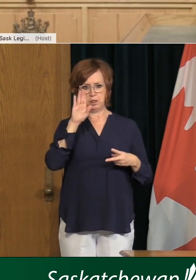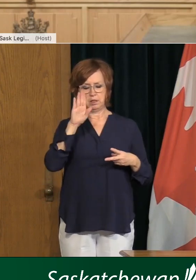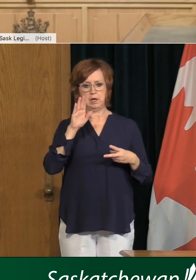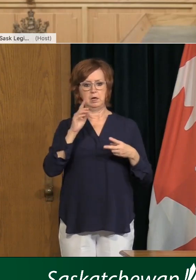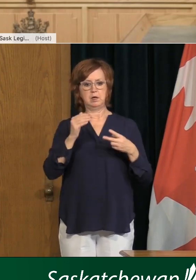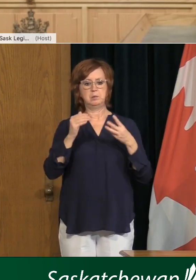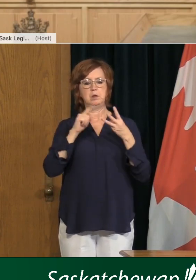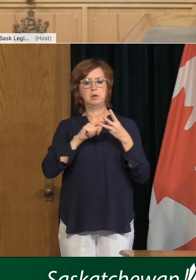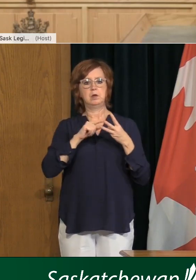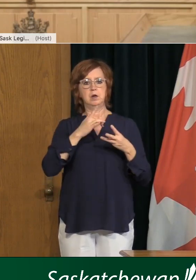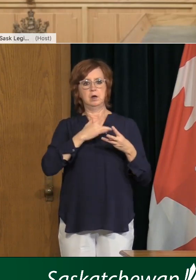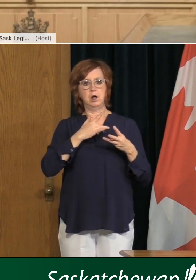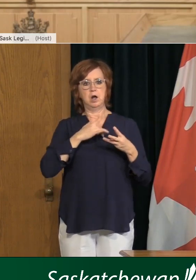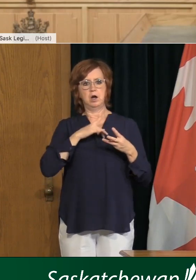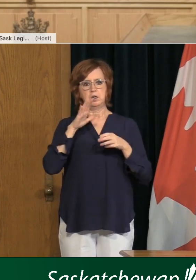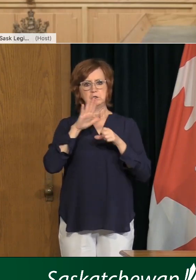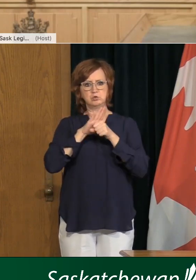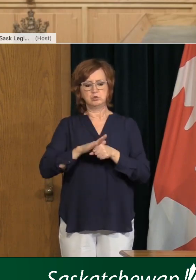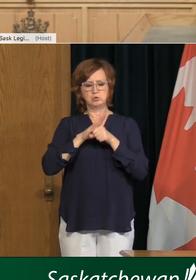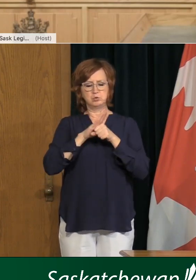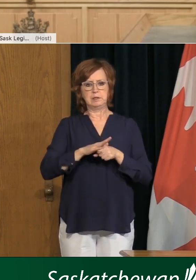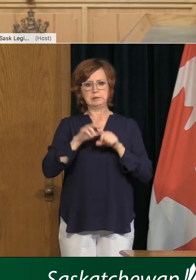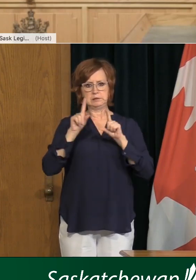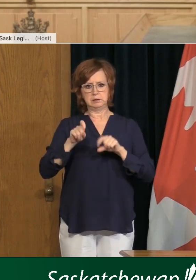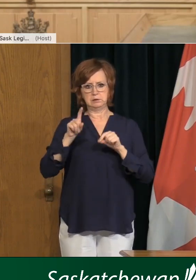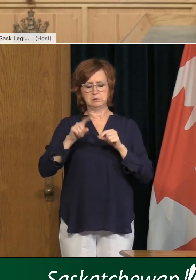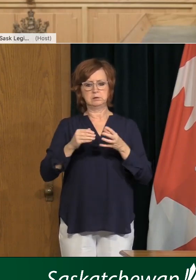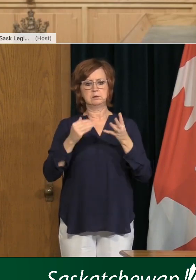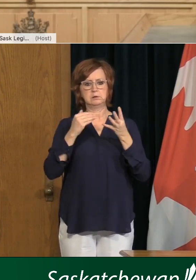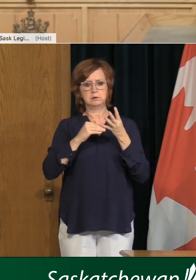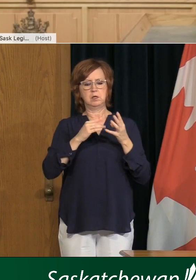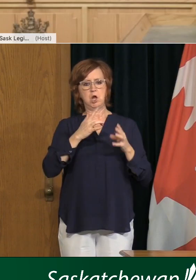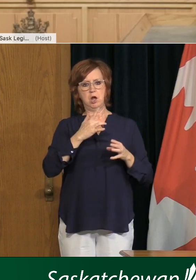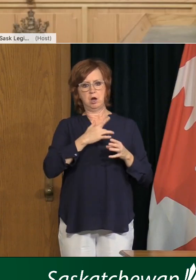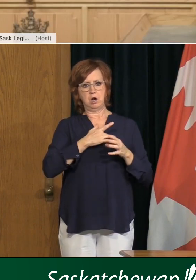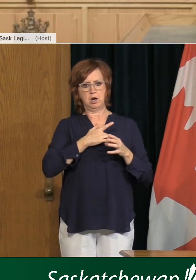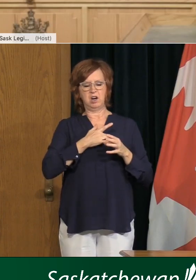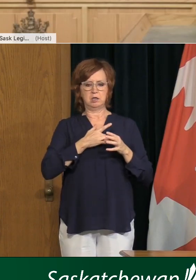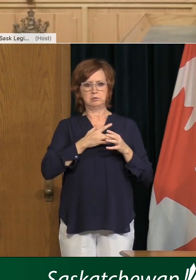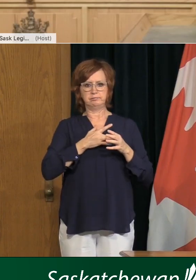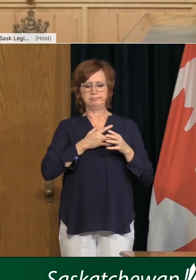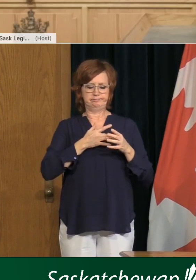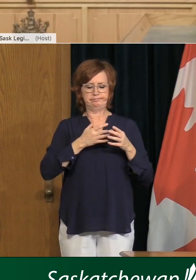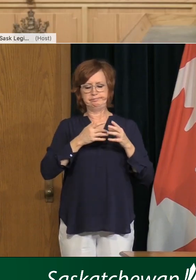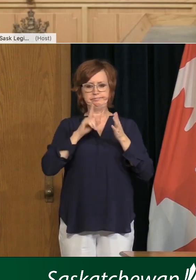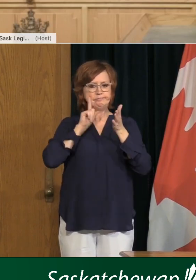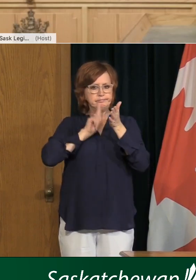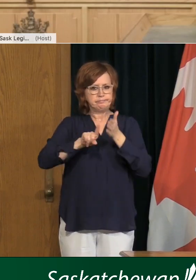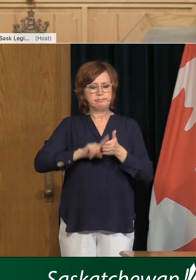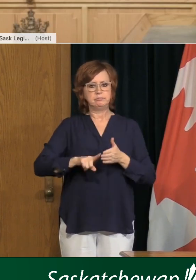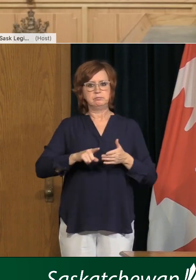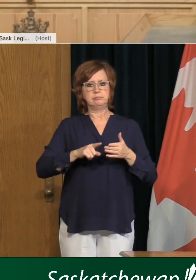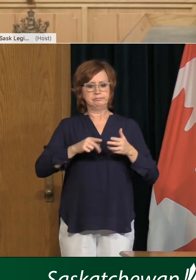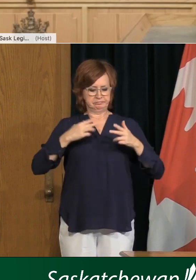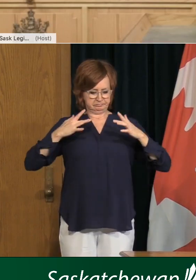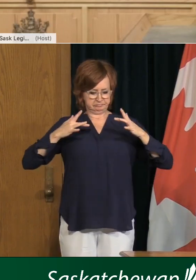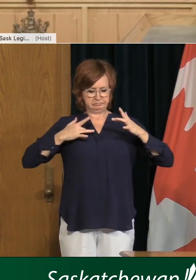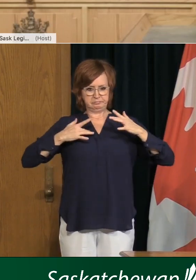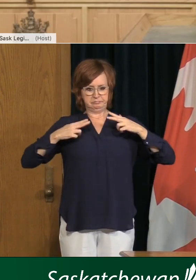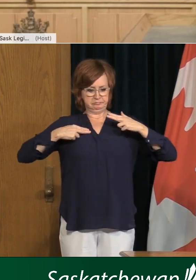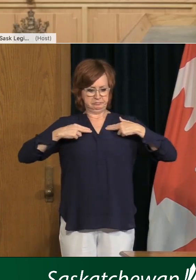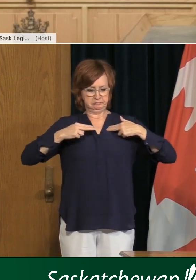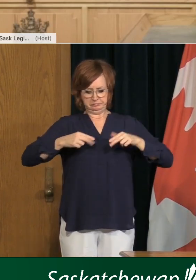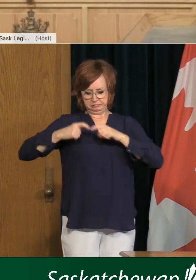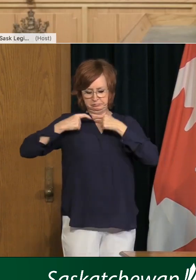cardiac stress testing, and other outpatient heart monitoring activities. This will also include respiratory services